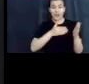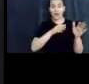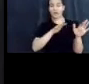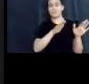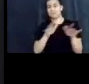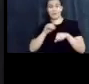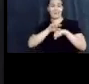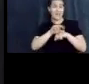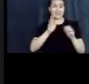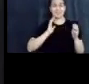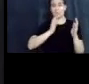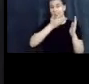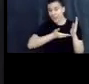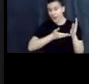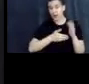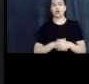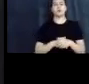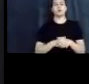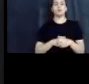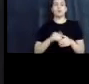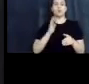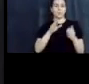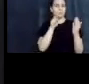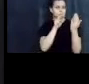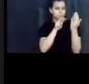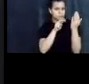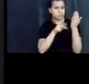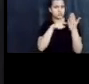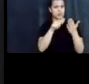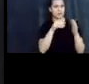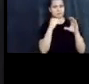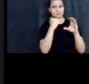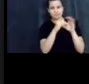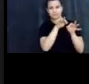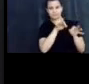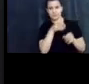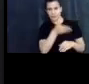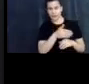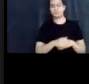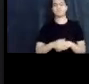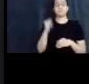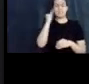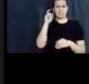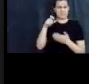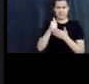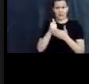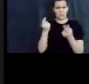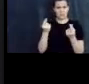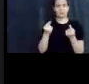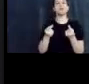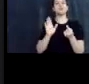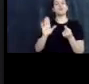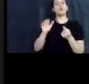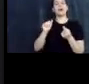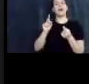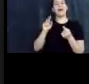admissions counselor. We are here for you. This is what our job entails. It's answering questions that you may have to help you along this process. So definitely